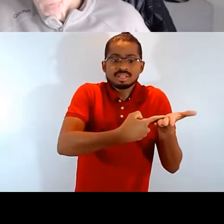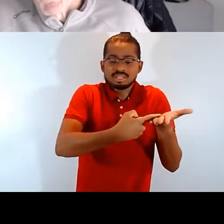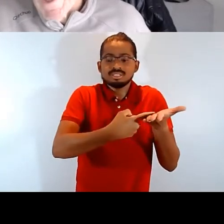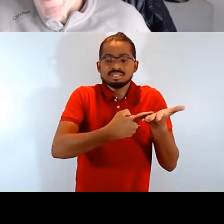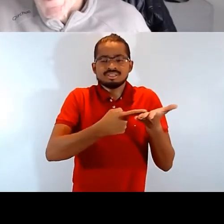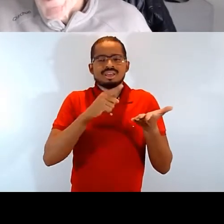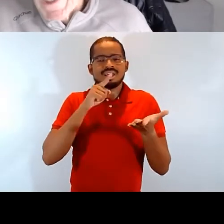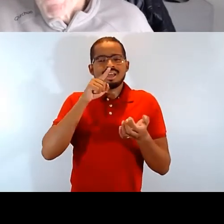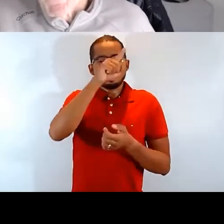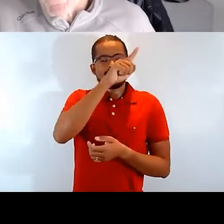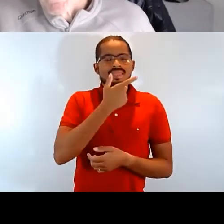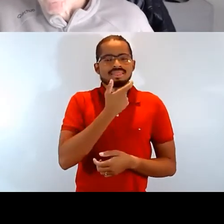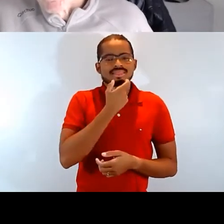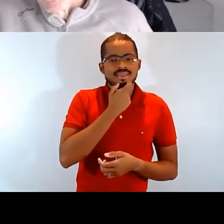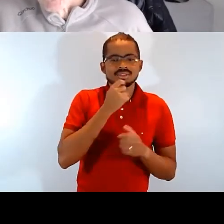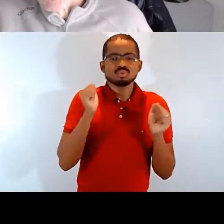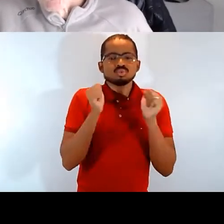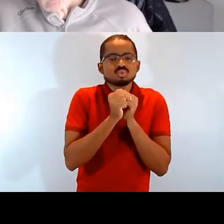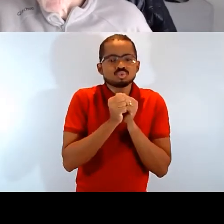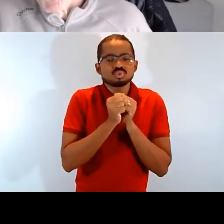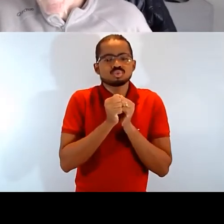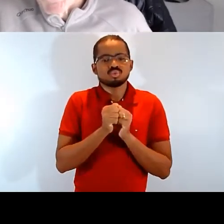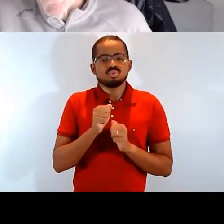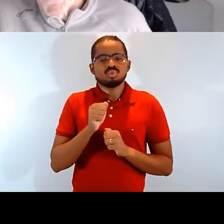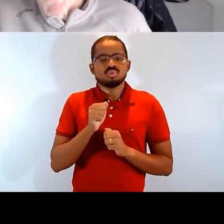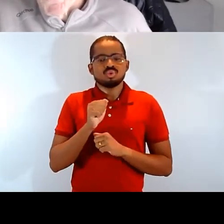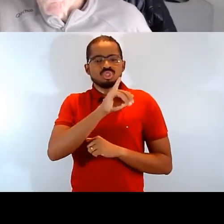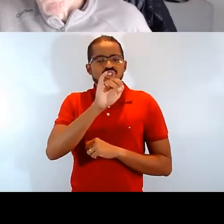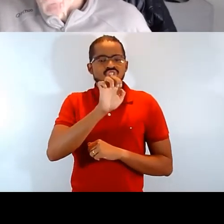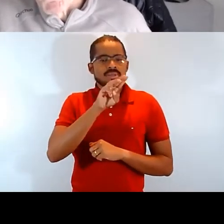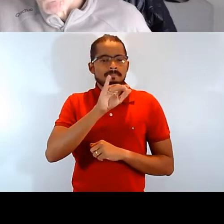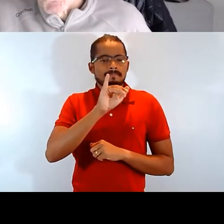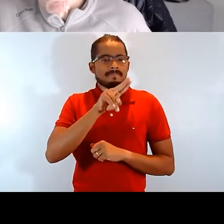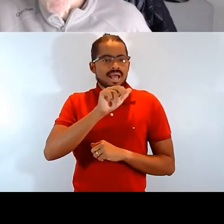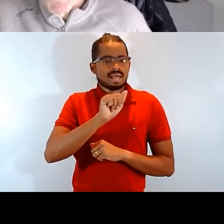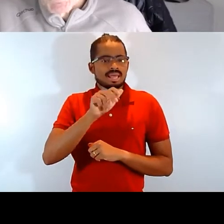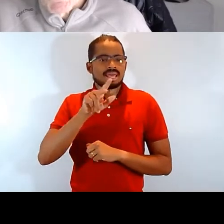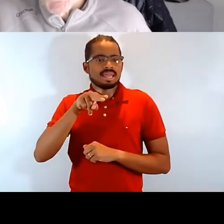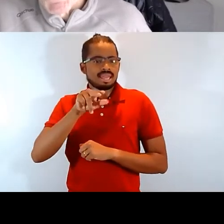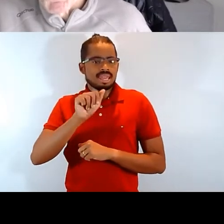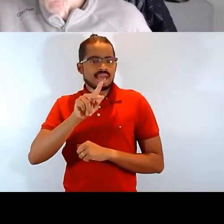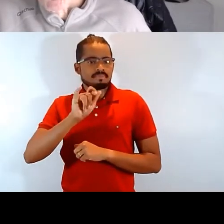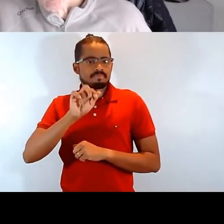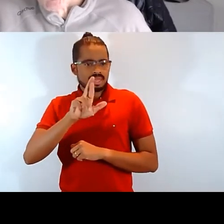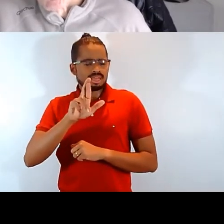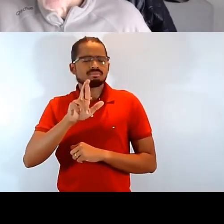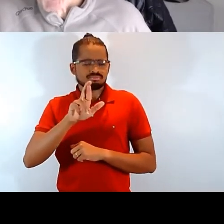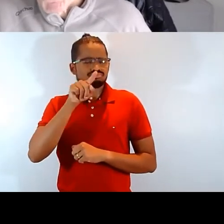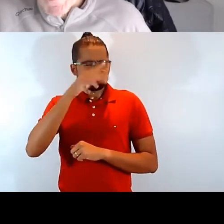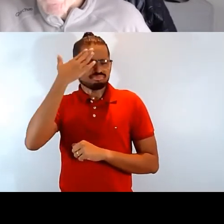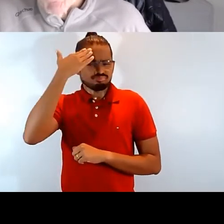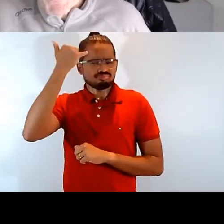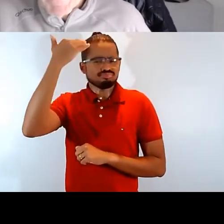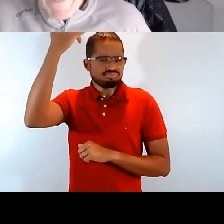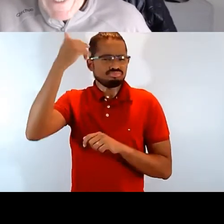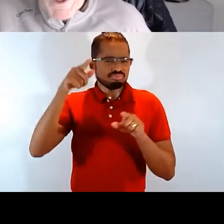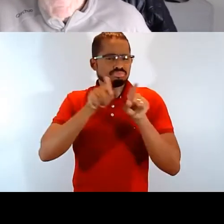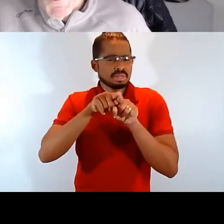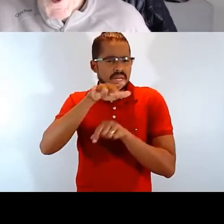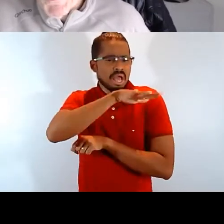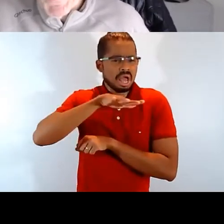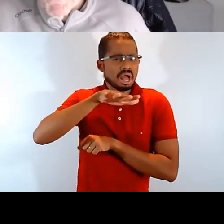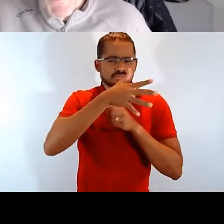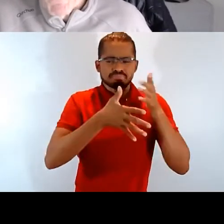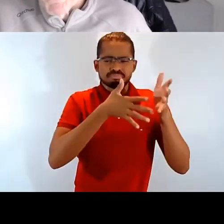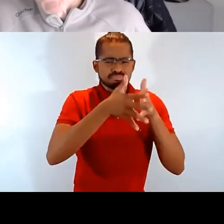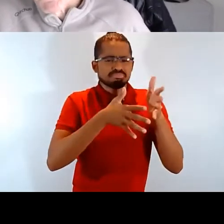with Jemina Napier, whom you may know, who's also a very central personality, very active